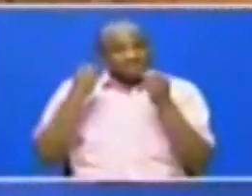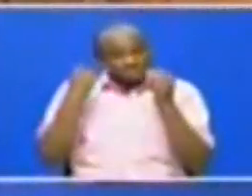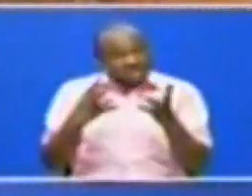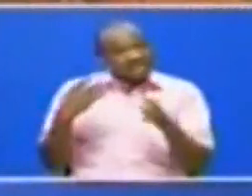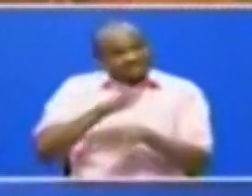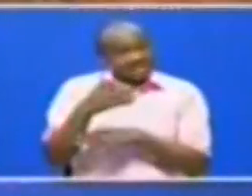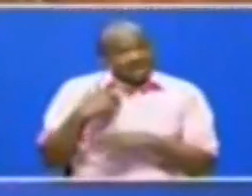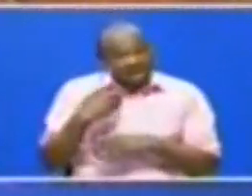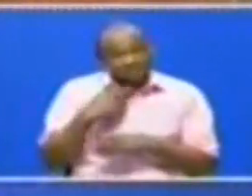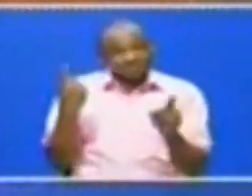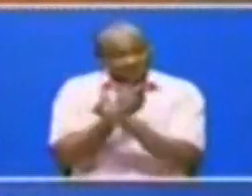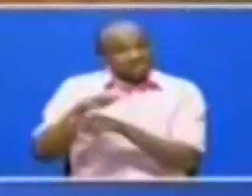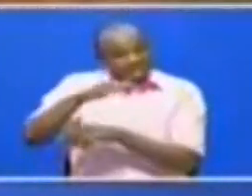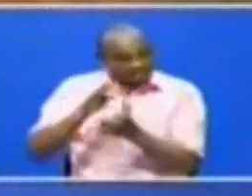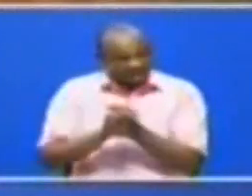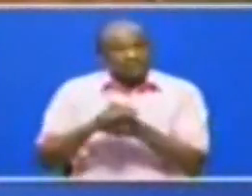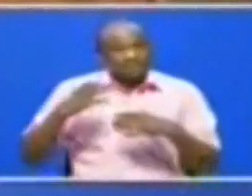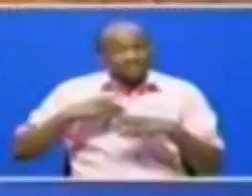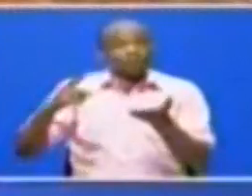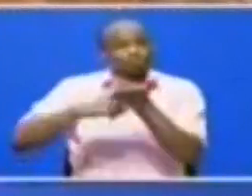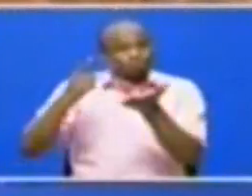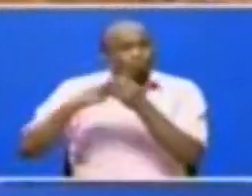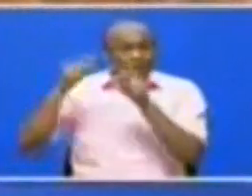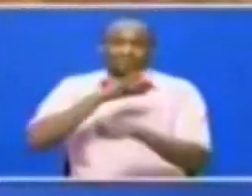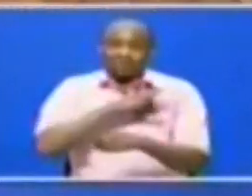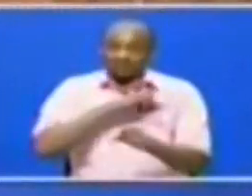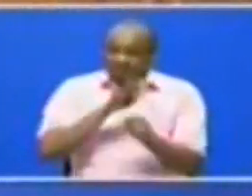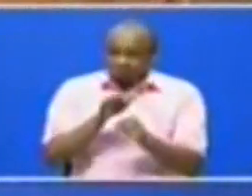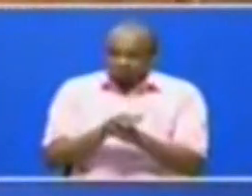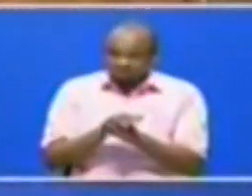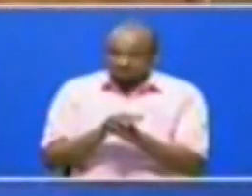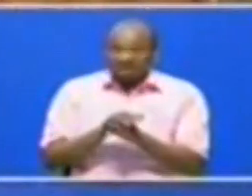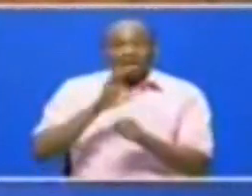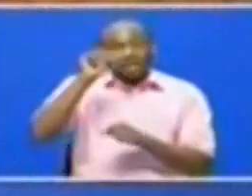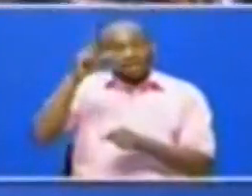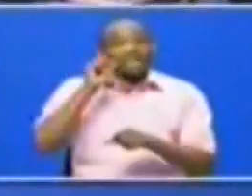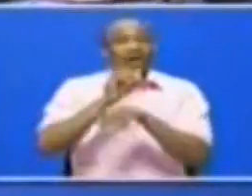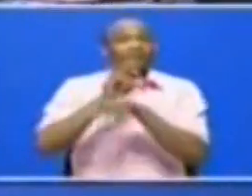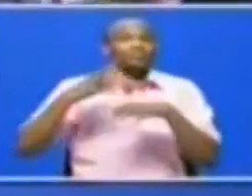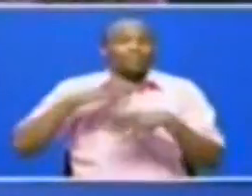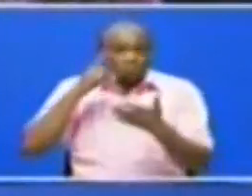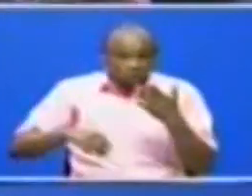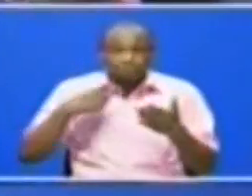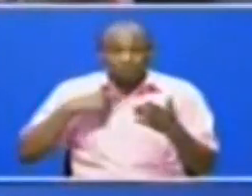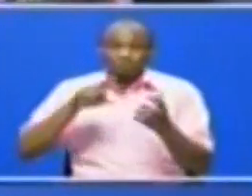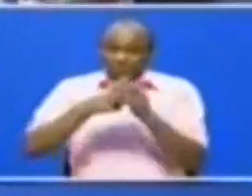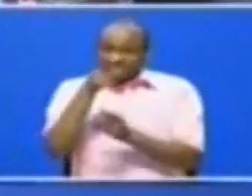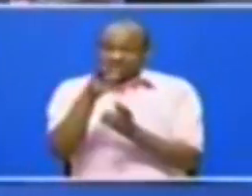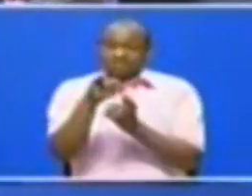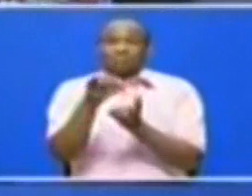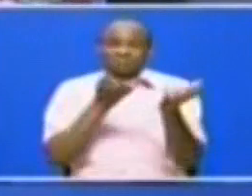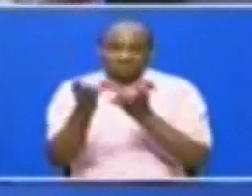coming up and the reaping tourism benefits that come along with it, Elijah's advice is simple for all who would like to venture into his